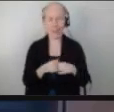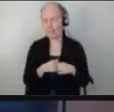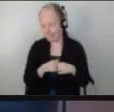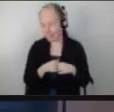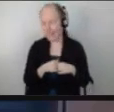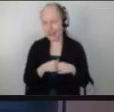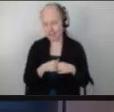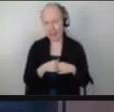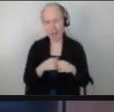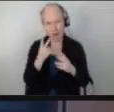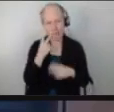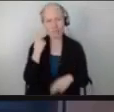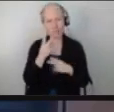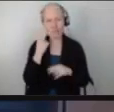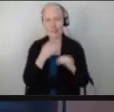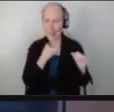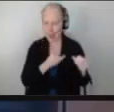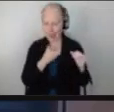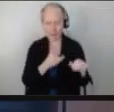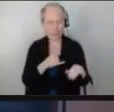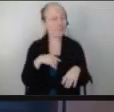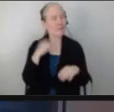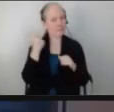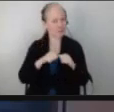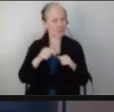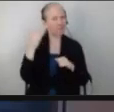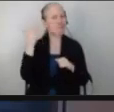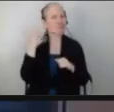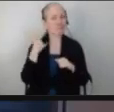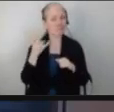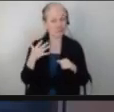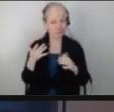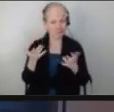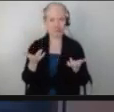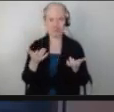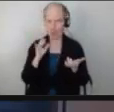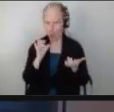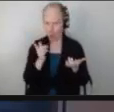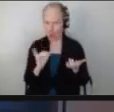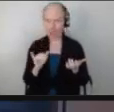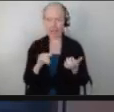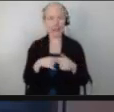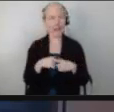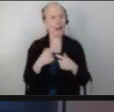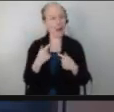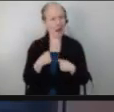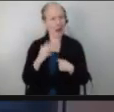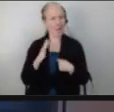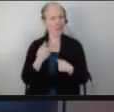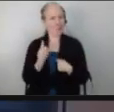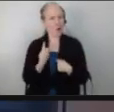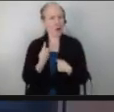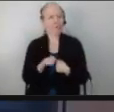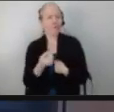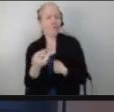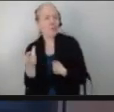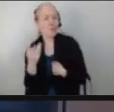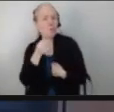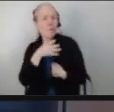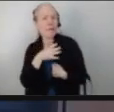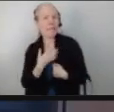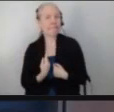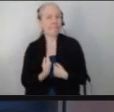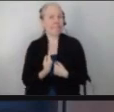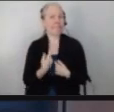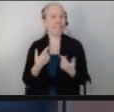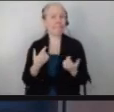the early days and what it was like of, like you said, being one of the few women that